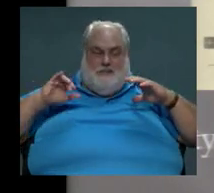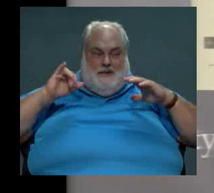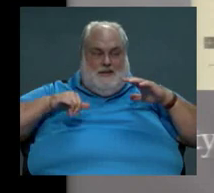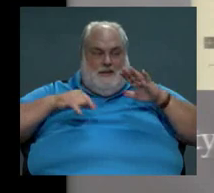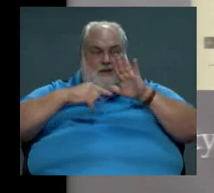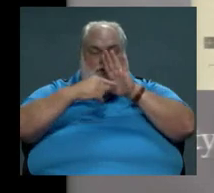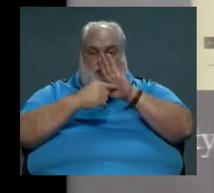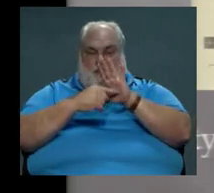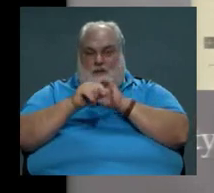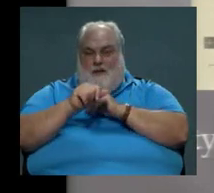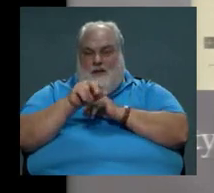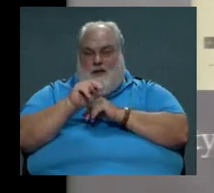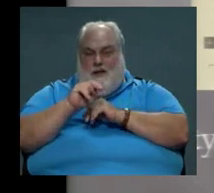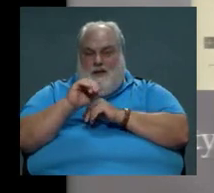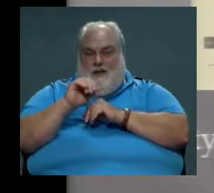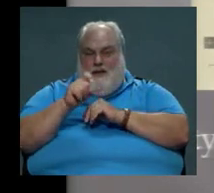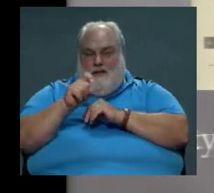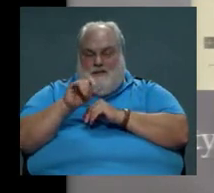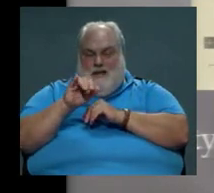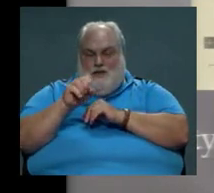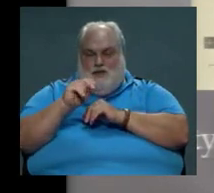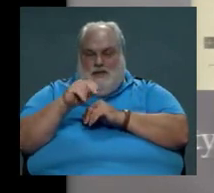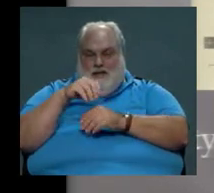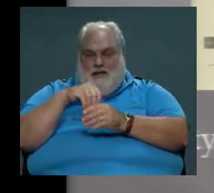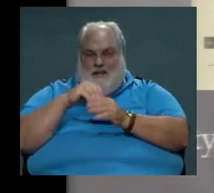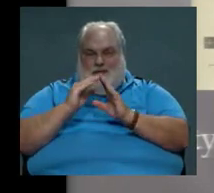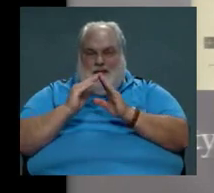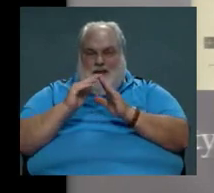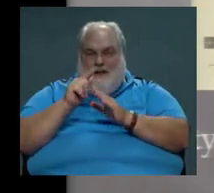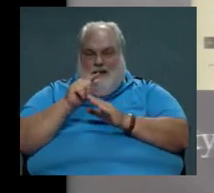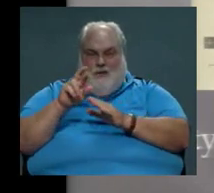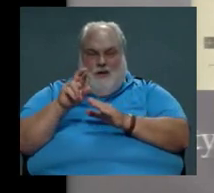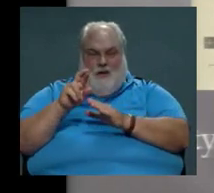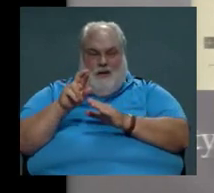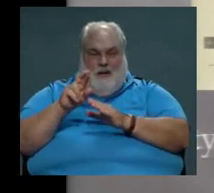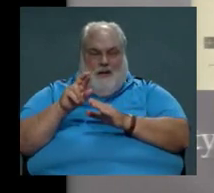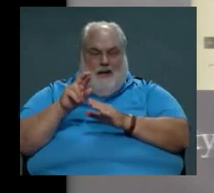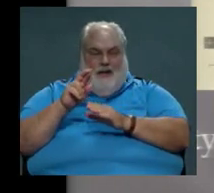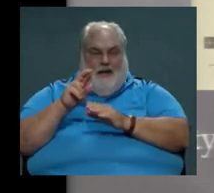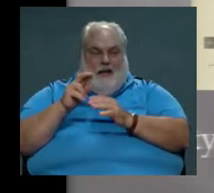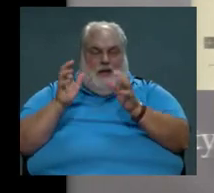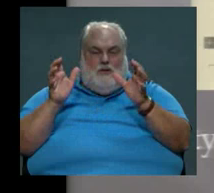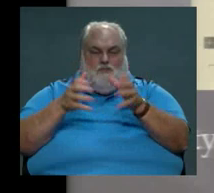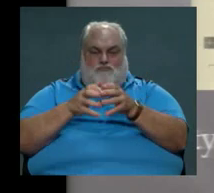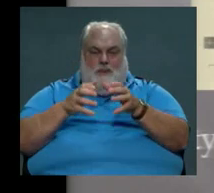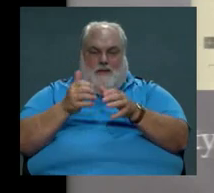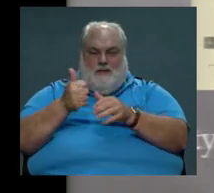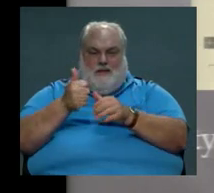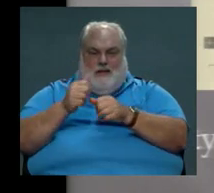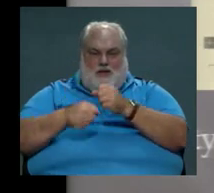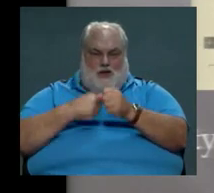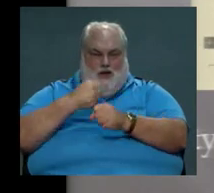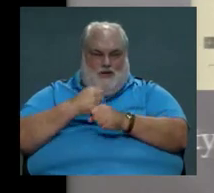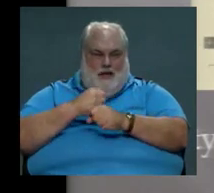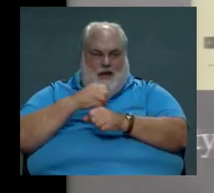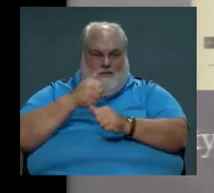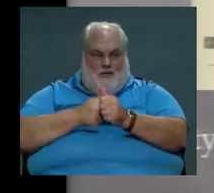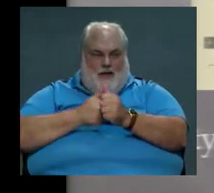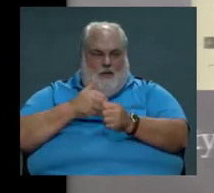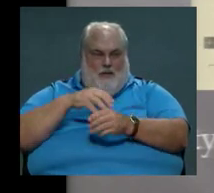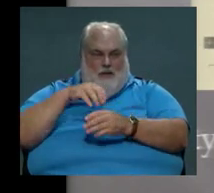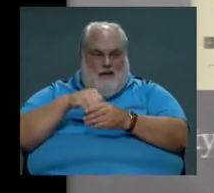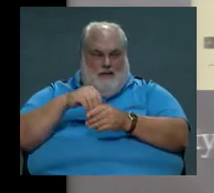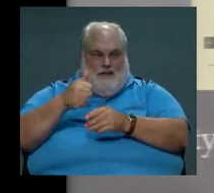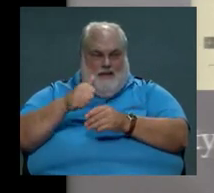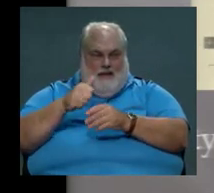the annexations in the city of Little Rock grouped into 10-year periods. So everything in that decade.